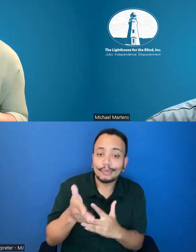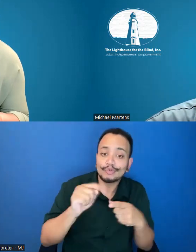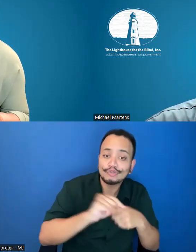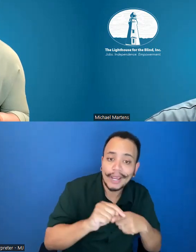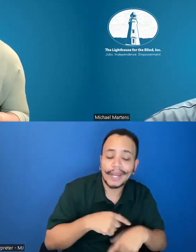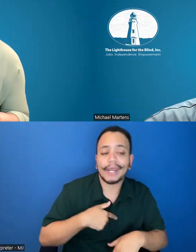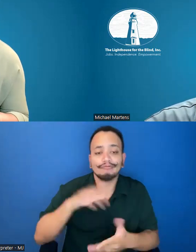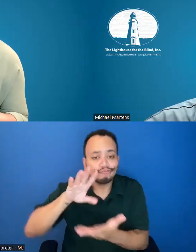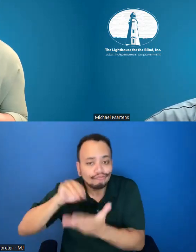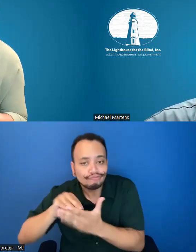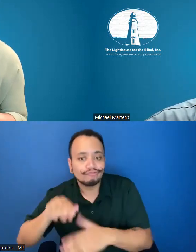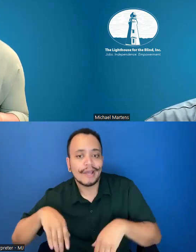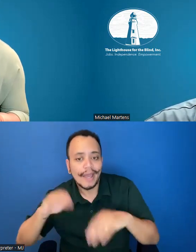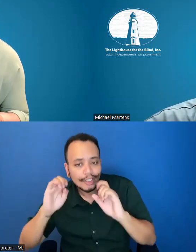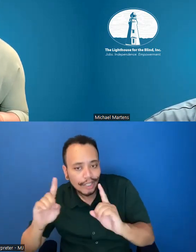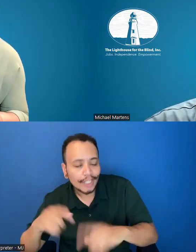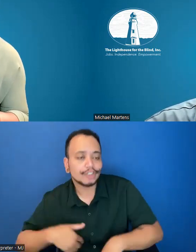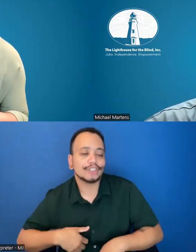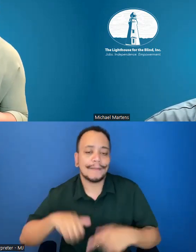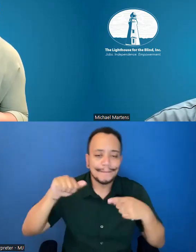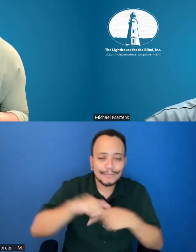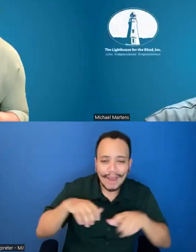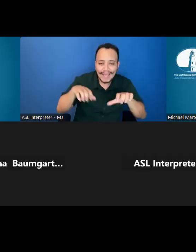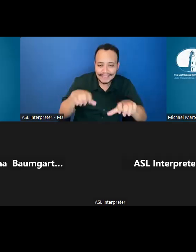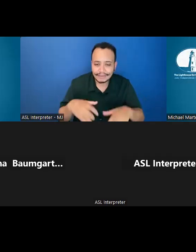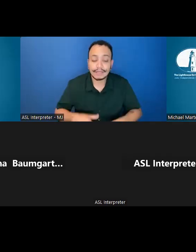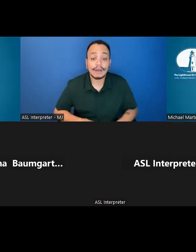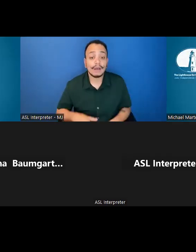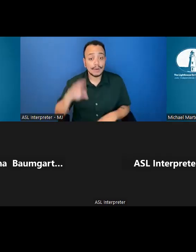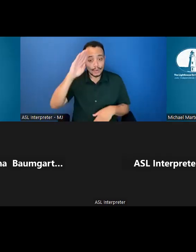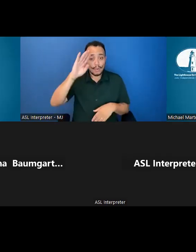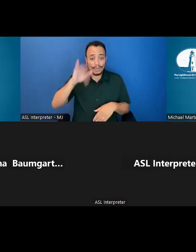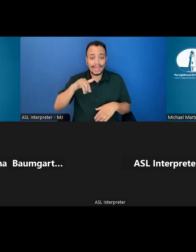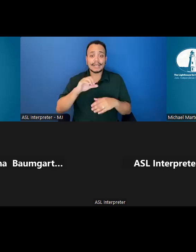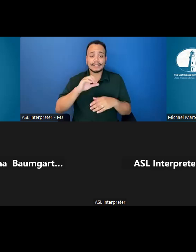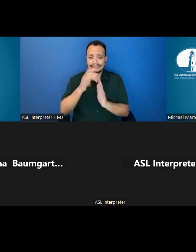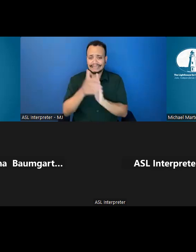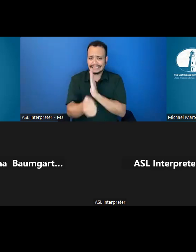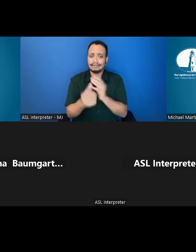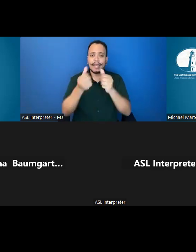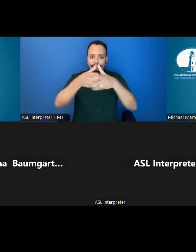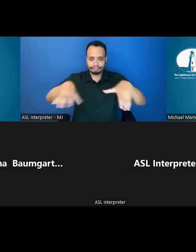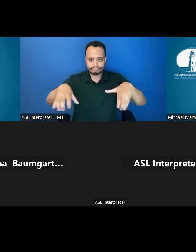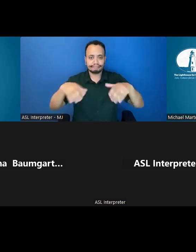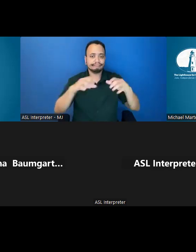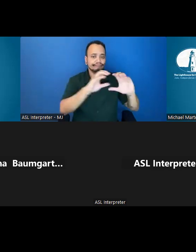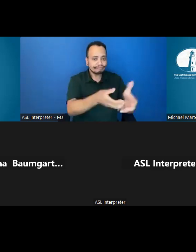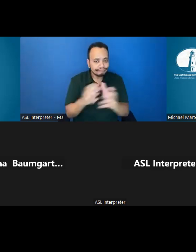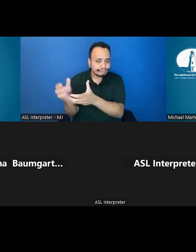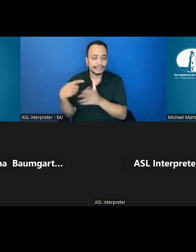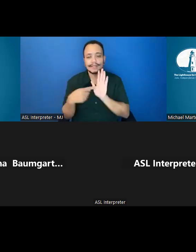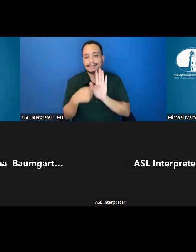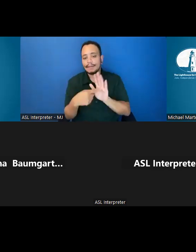practice. Skills can be grouped into a few categories. First, there's technical